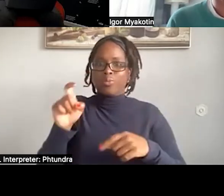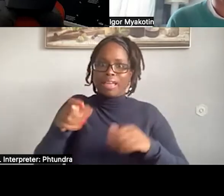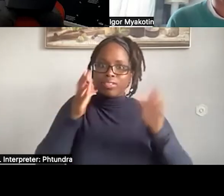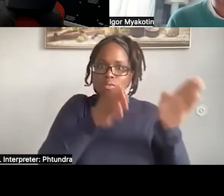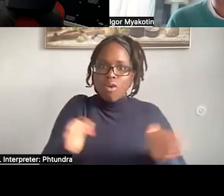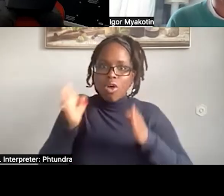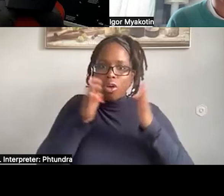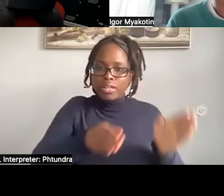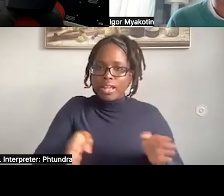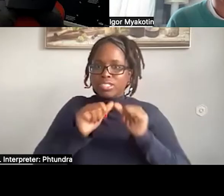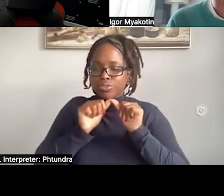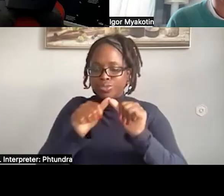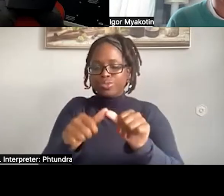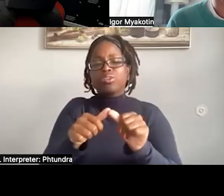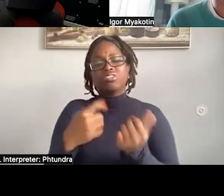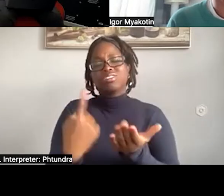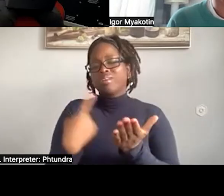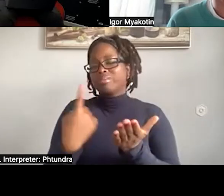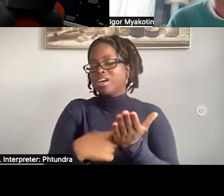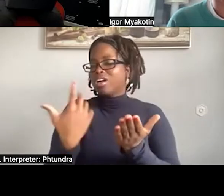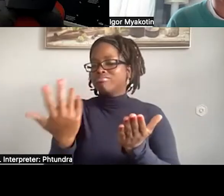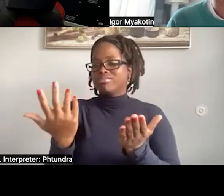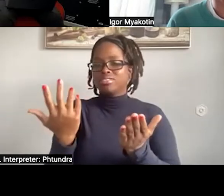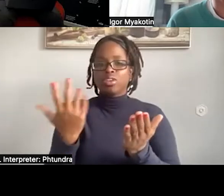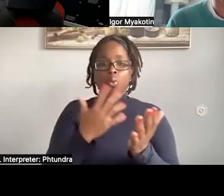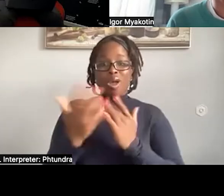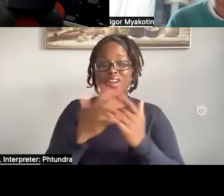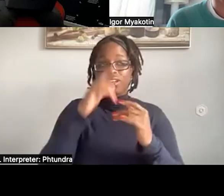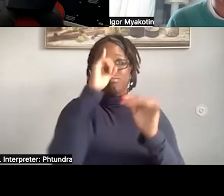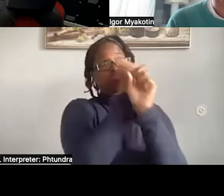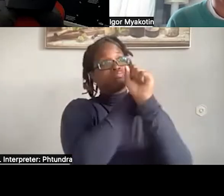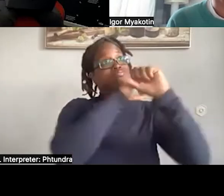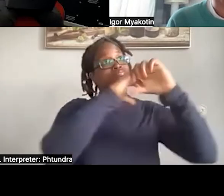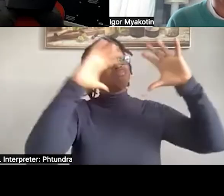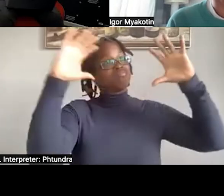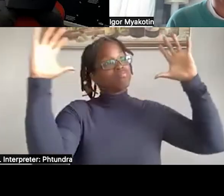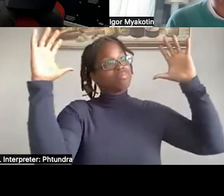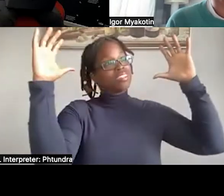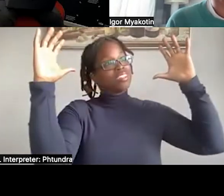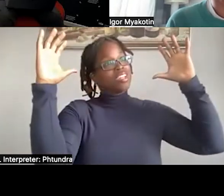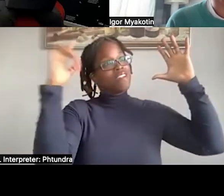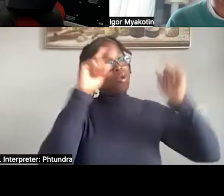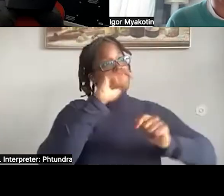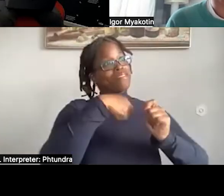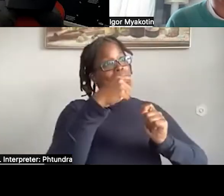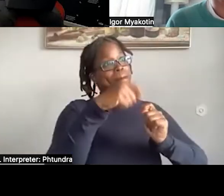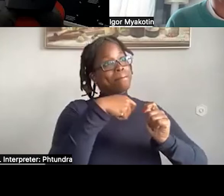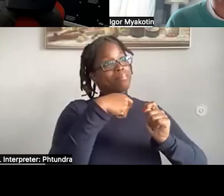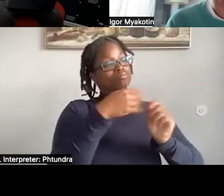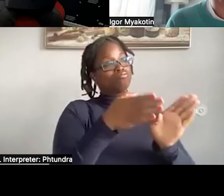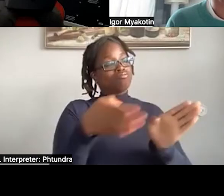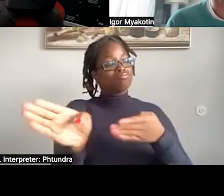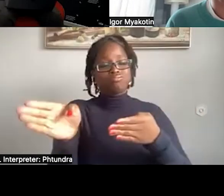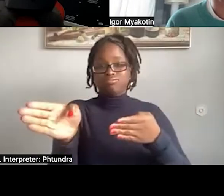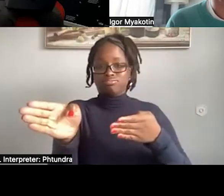through. So sometimes whatever you imagine as a final sense of your film, it can be changed in